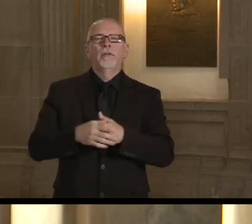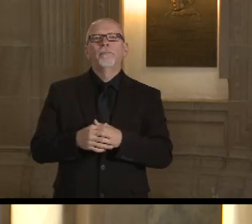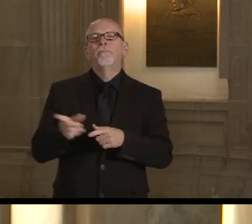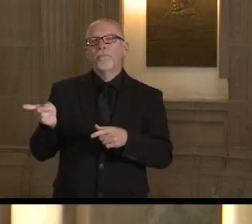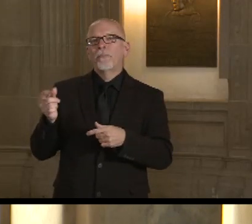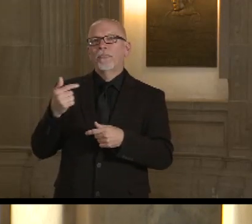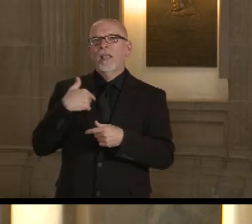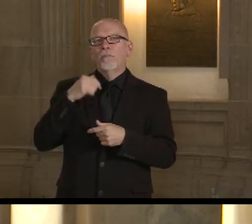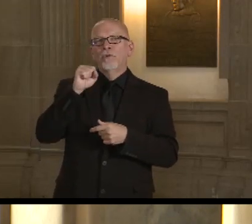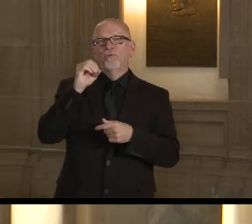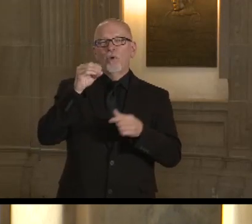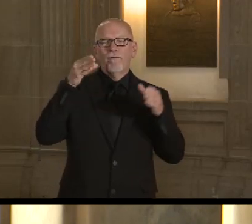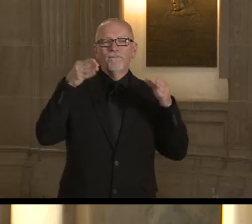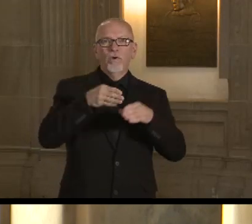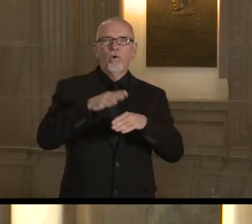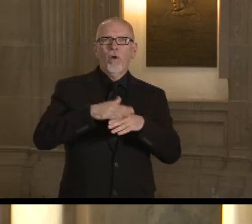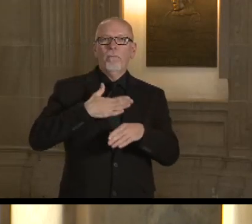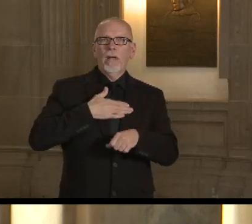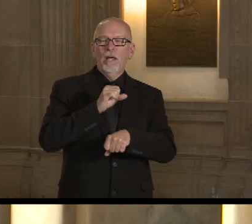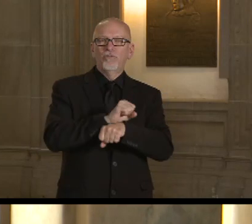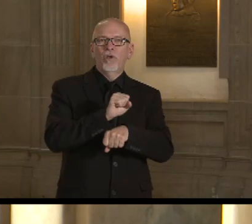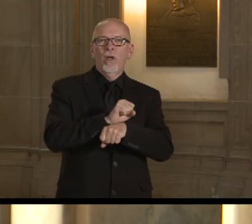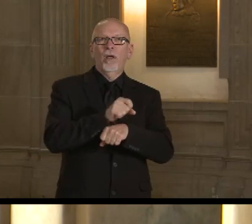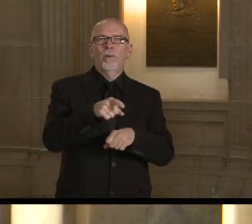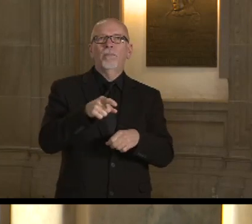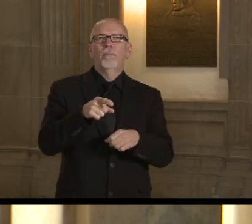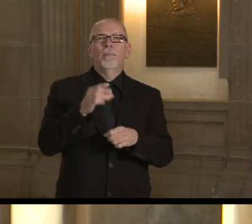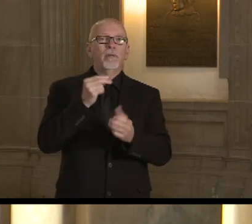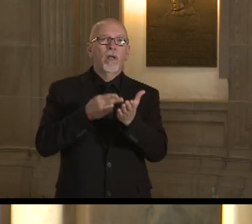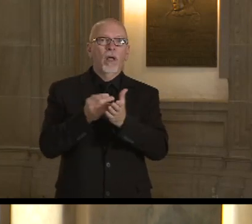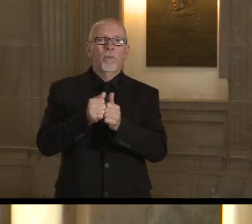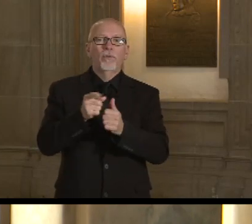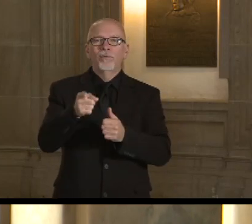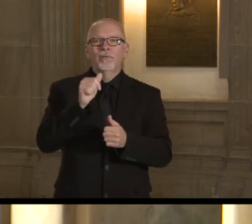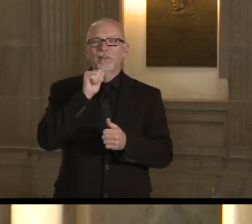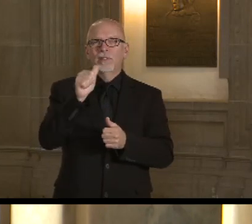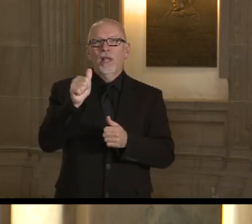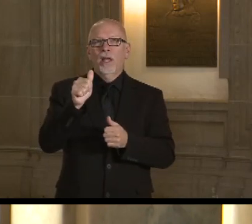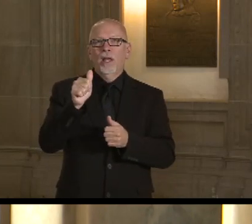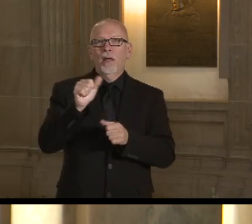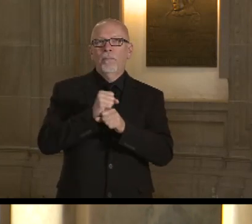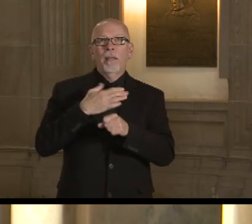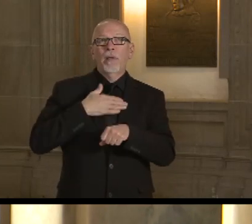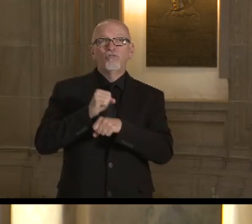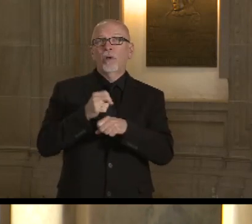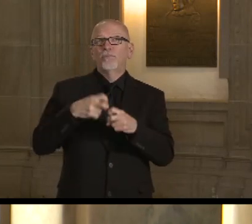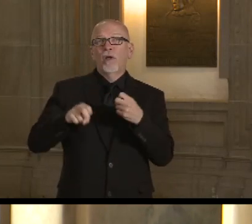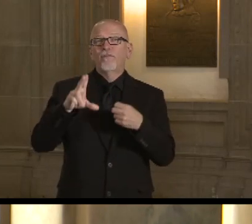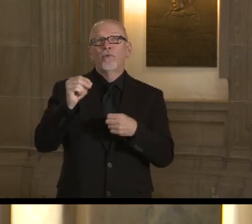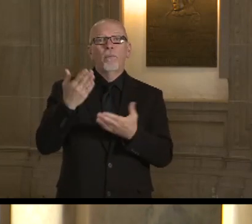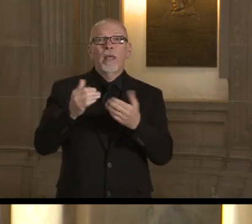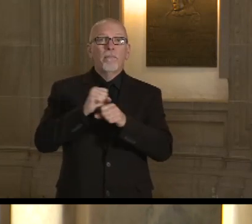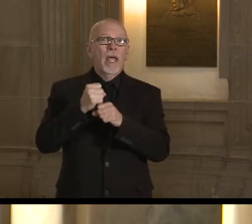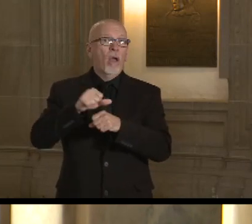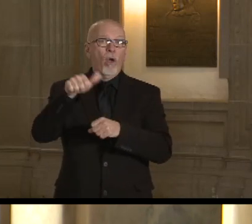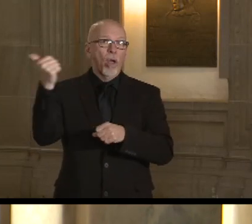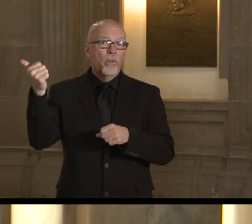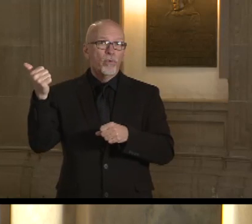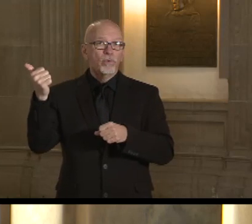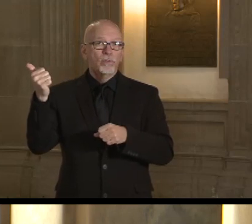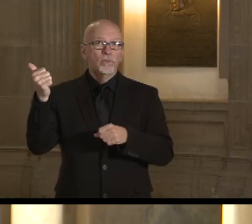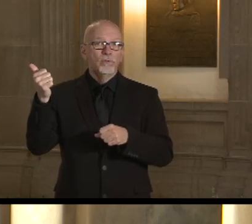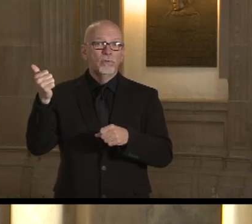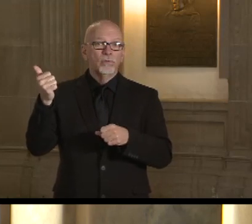I've been so focused, Adam, on my job that, to be honest with you, it's not made my job tougher. It might make others.